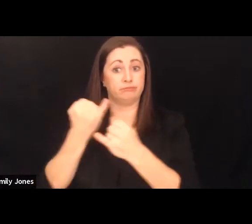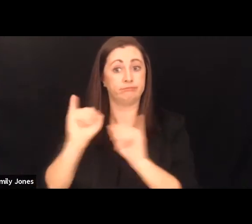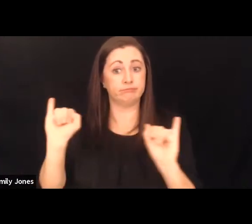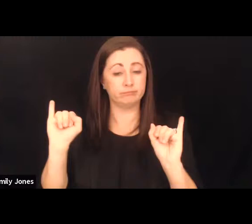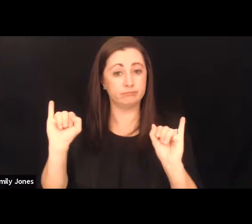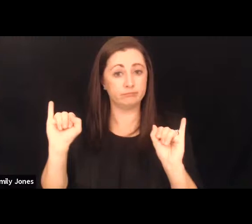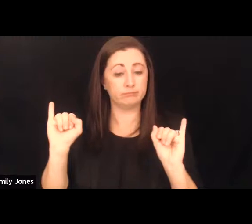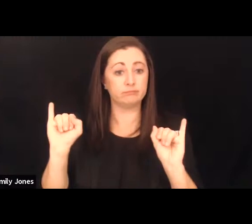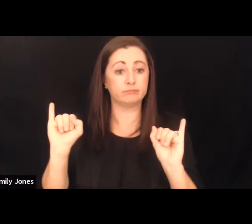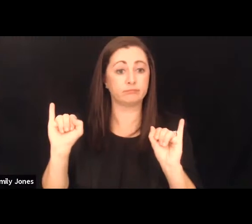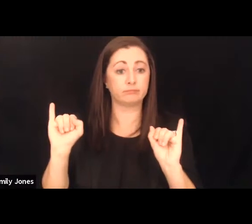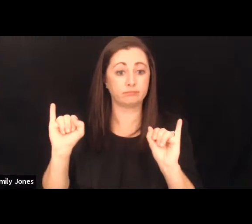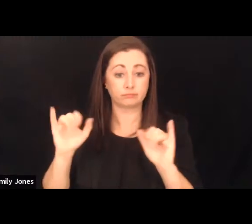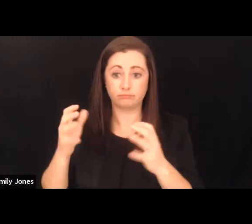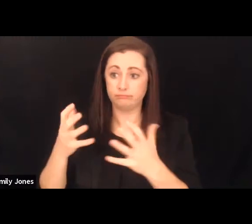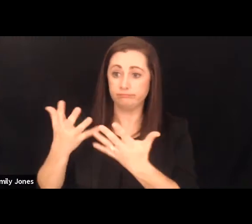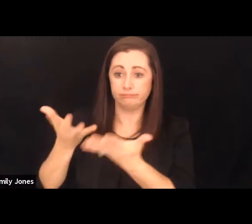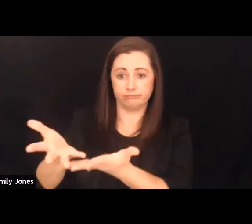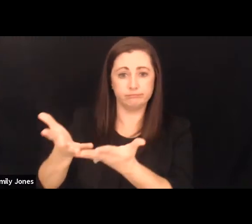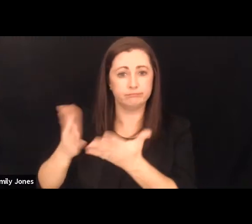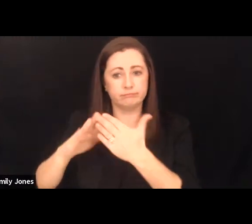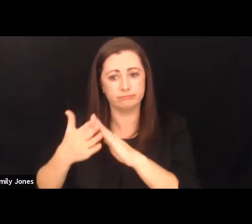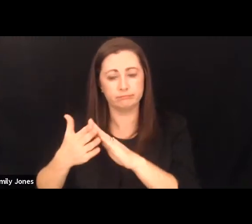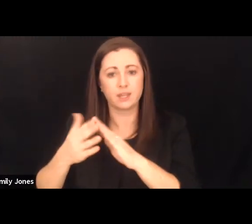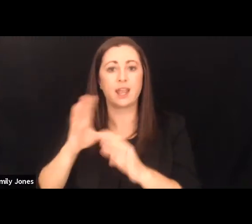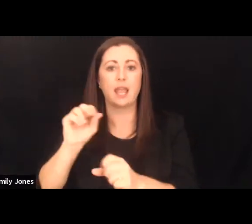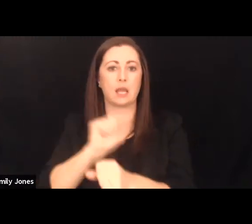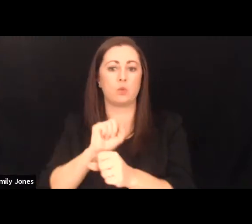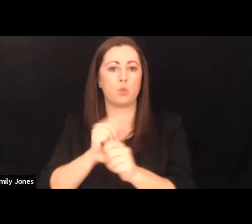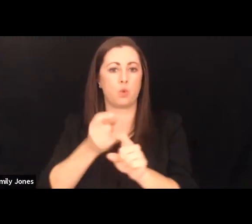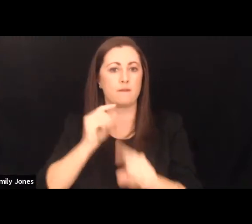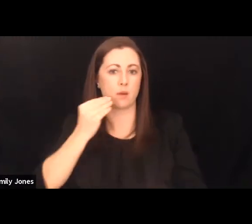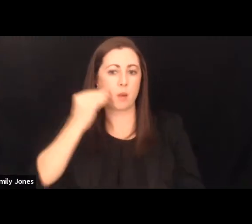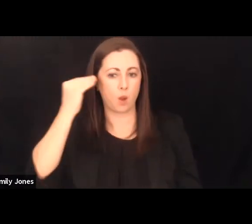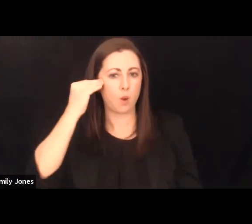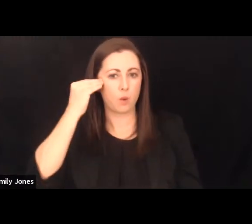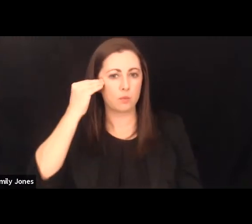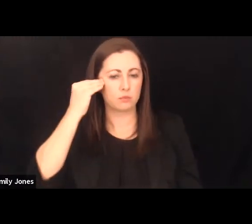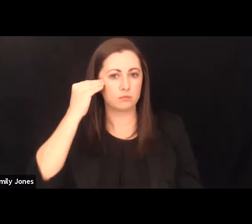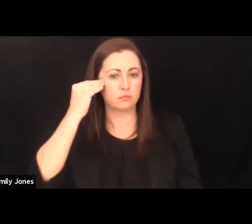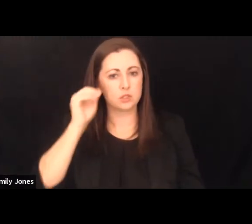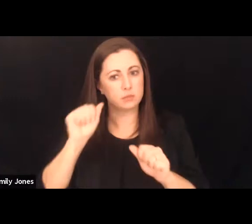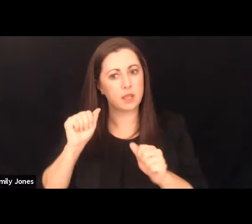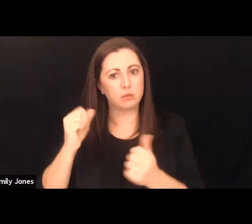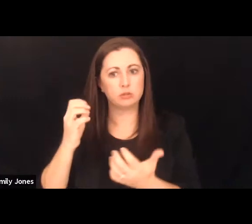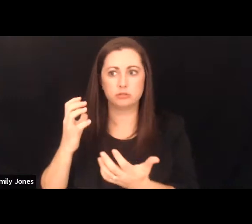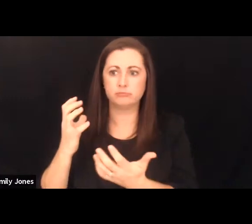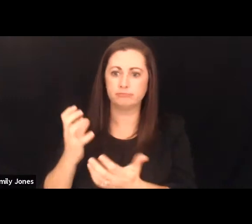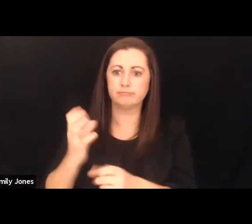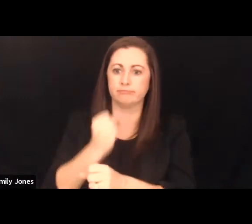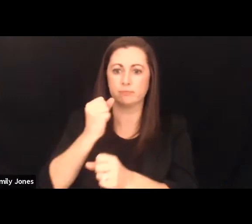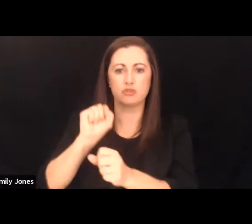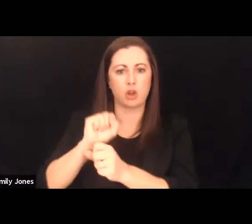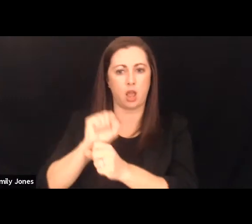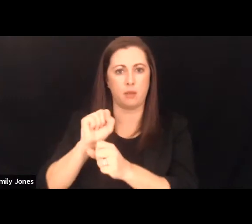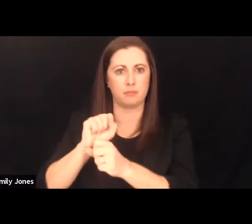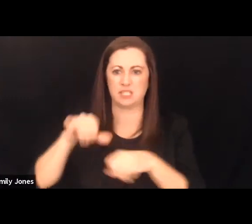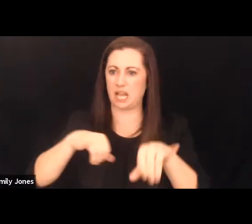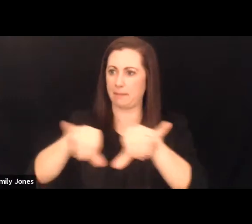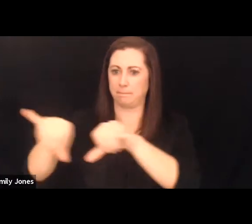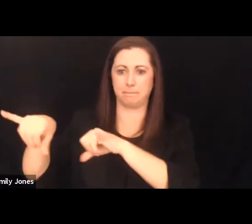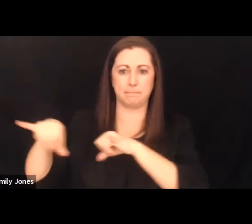in the community, but to work from home and to get those kinds of jobs that are there if that's what they want